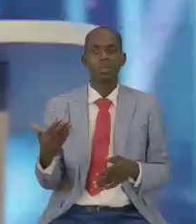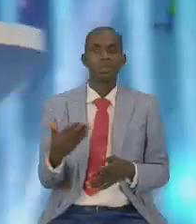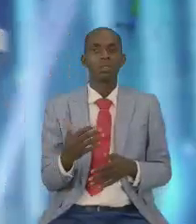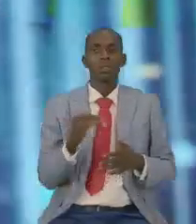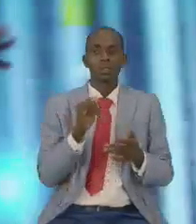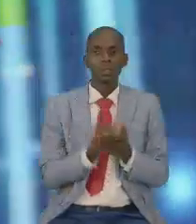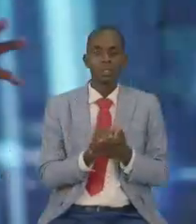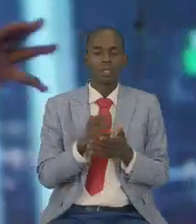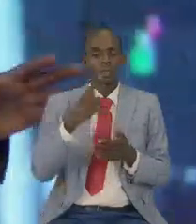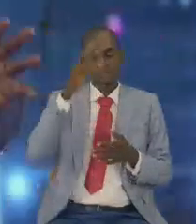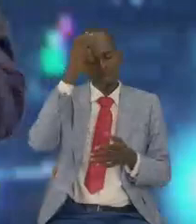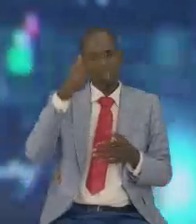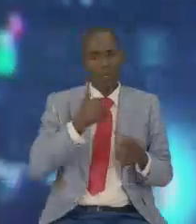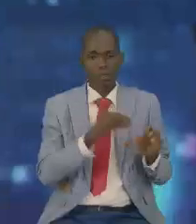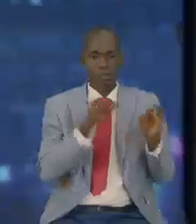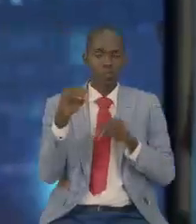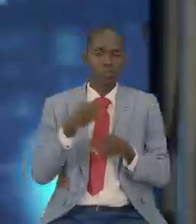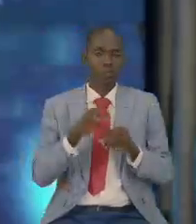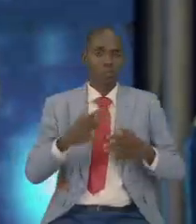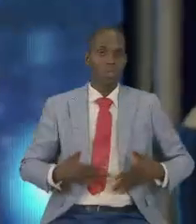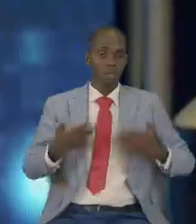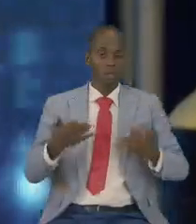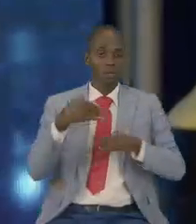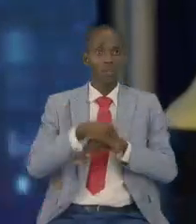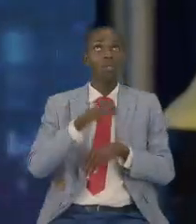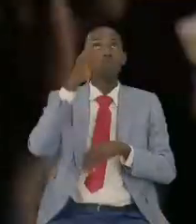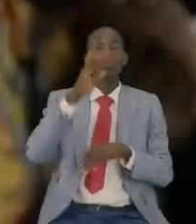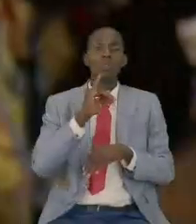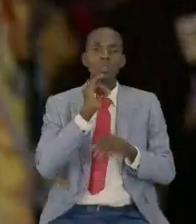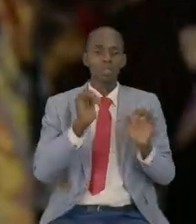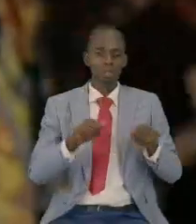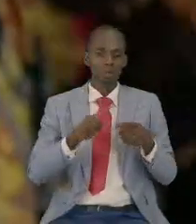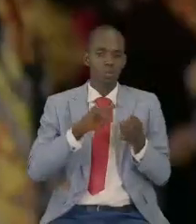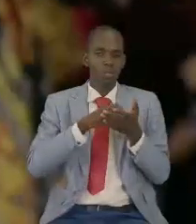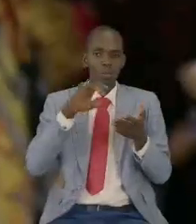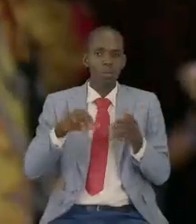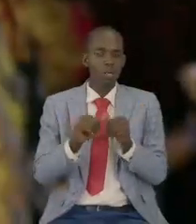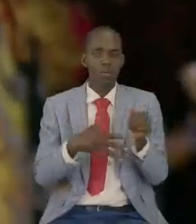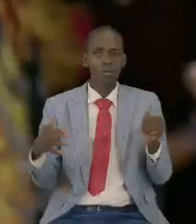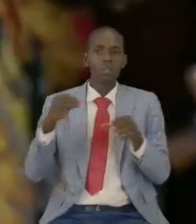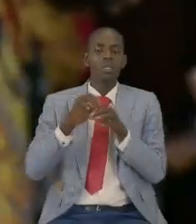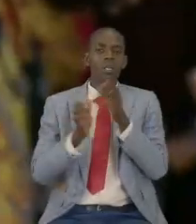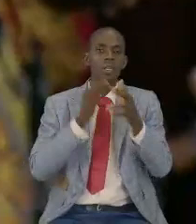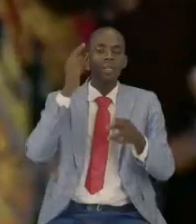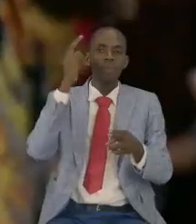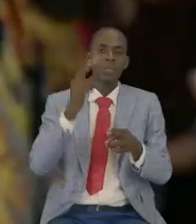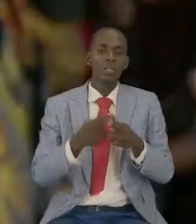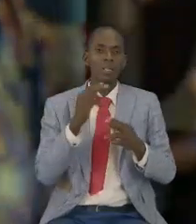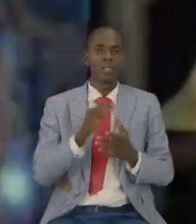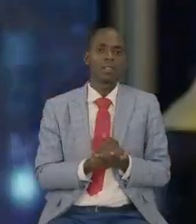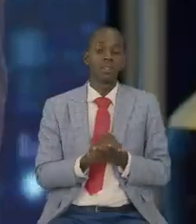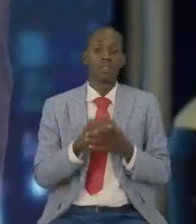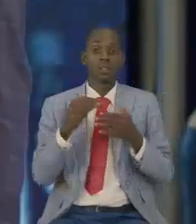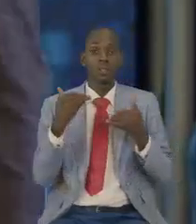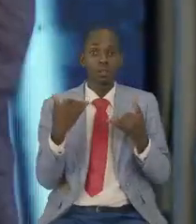God is able to remove everything in Jesus' name. Now, tonight,